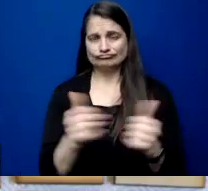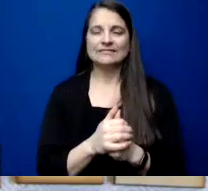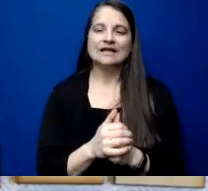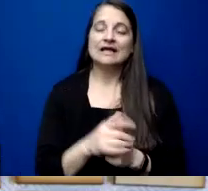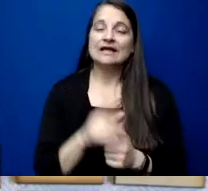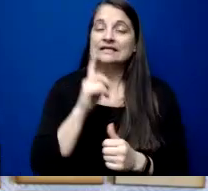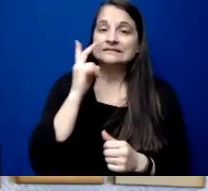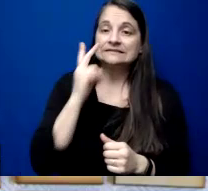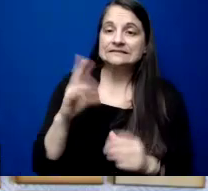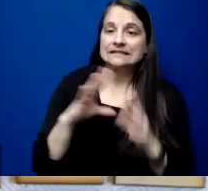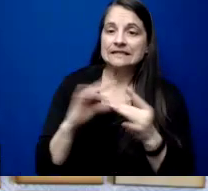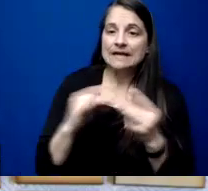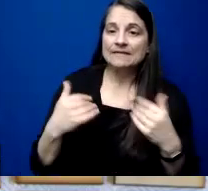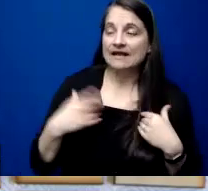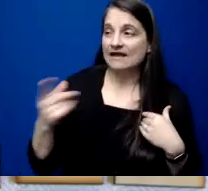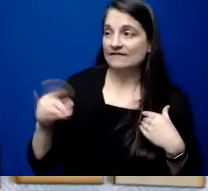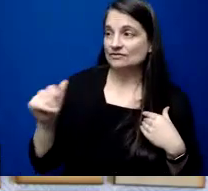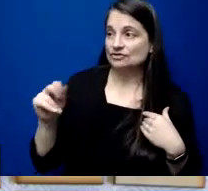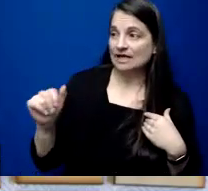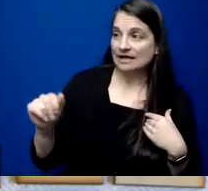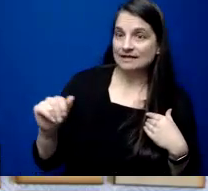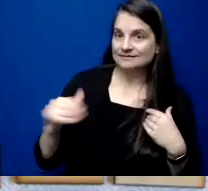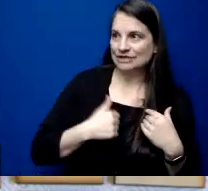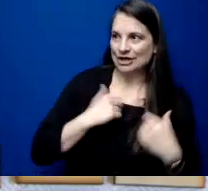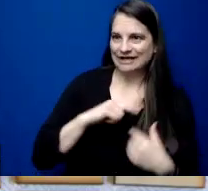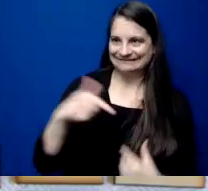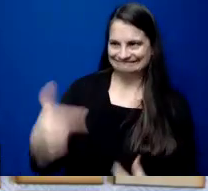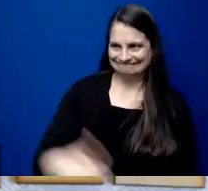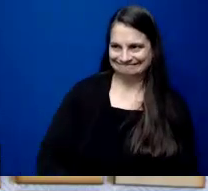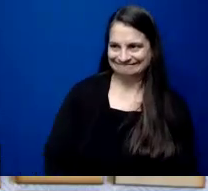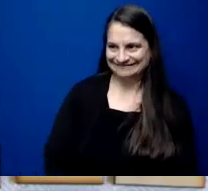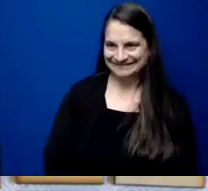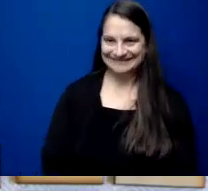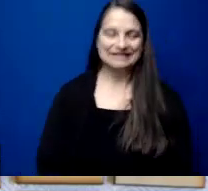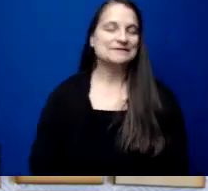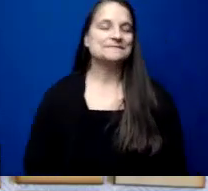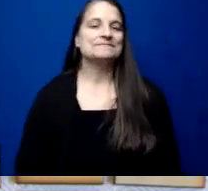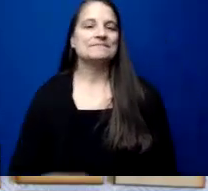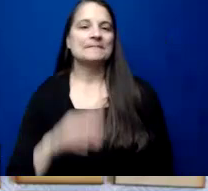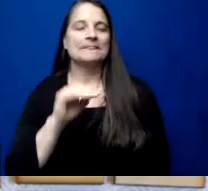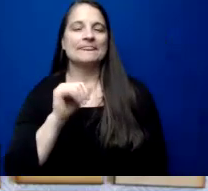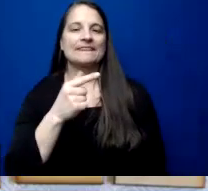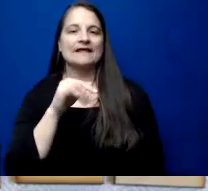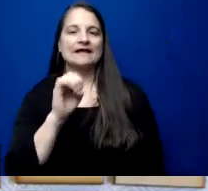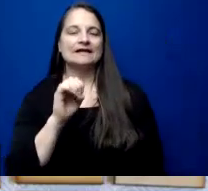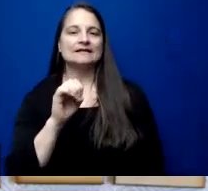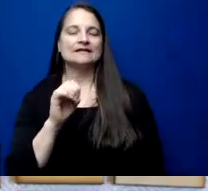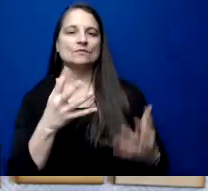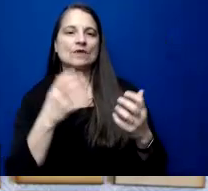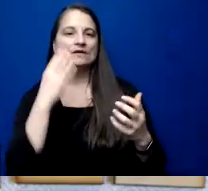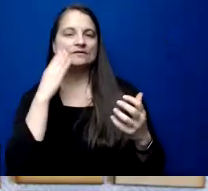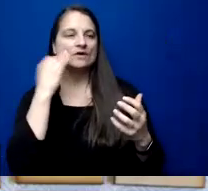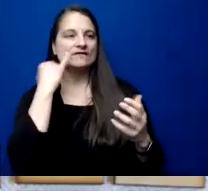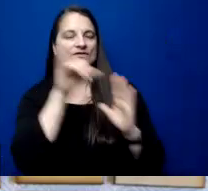a comment. Jana, sorry, that's all you. Sorry. Maggie was wondering if we'd be sharing the YouTube channel of